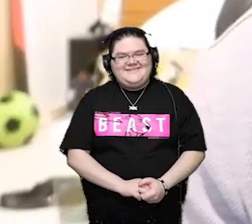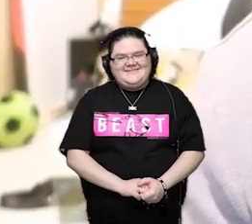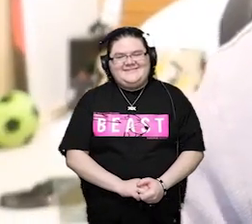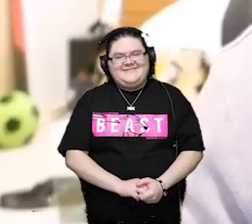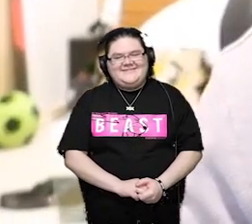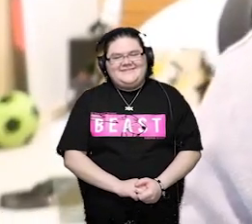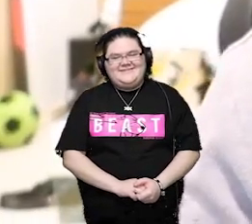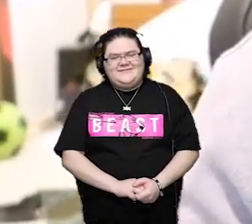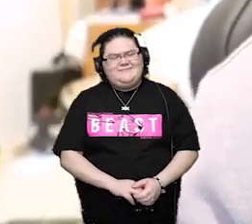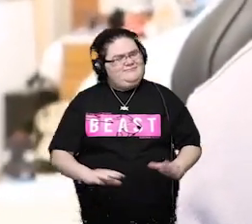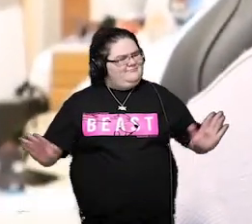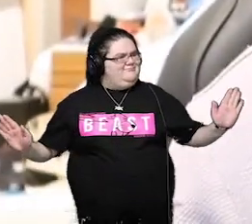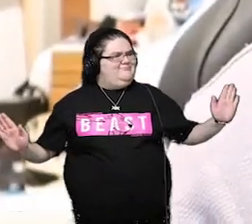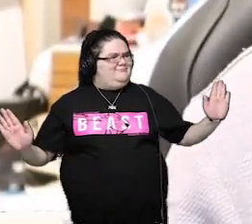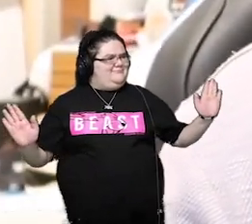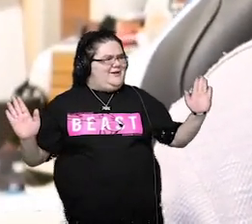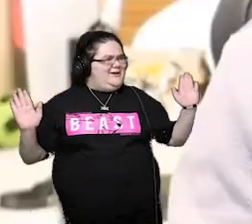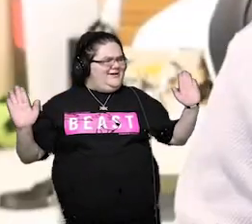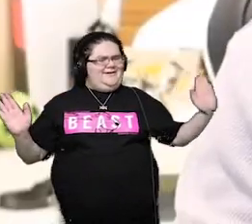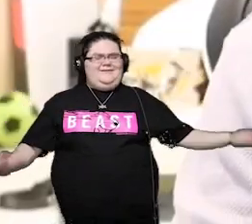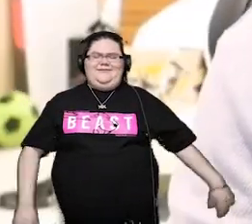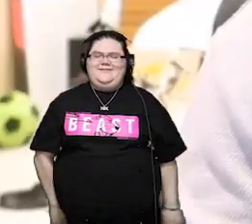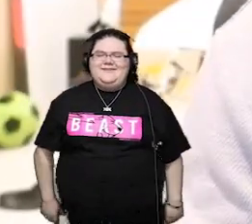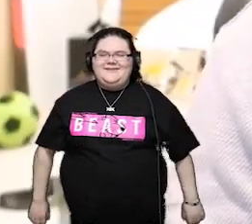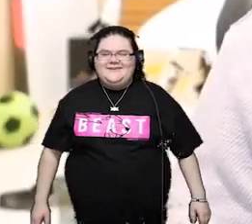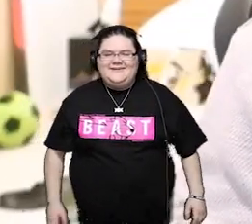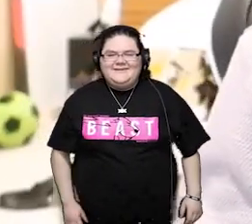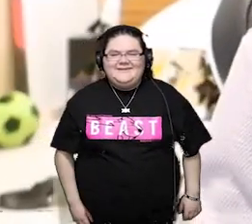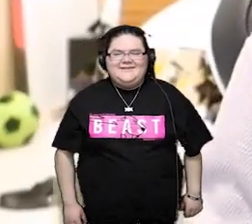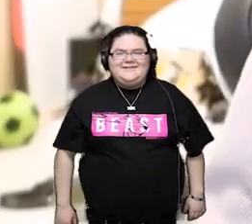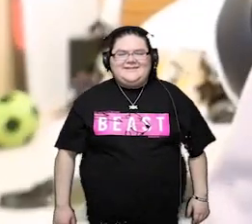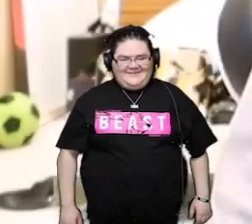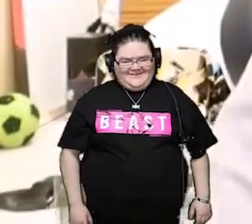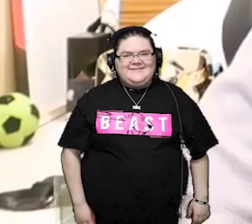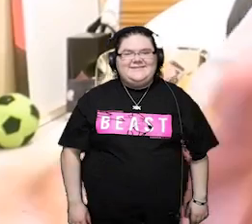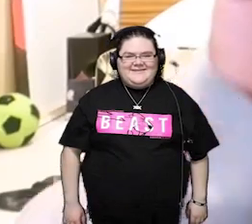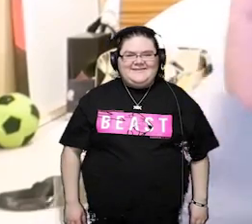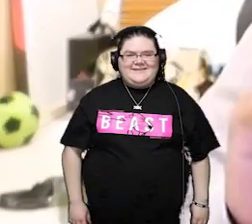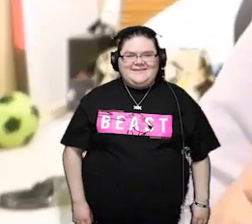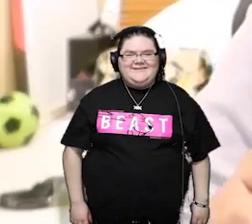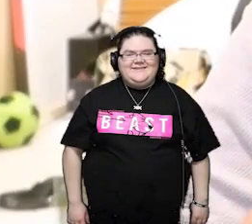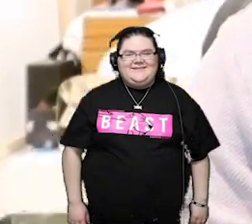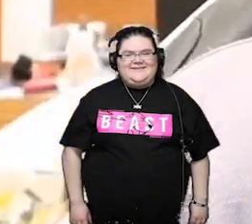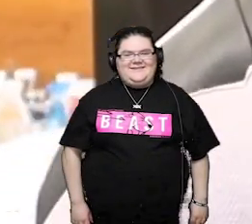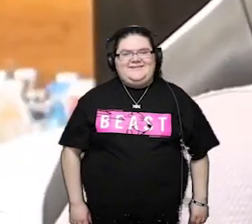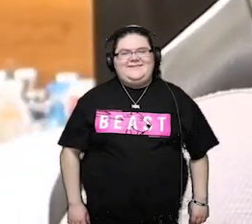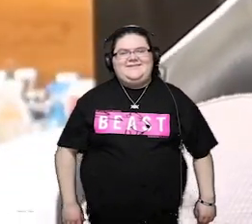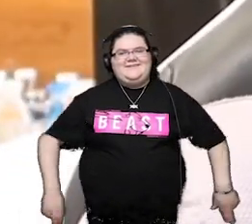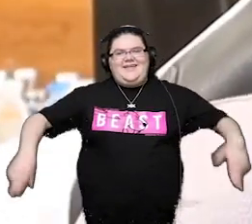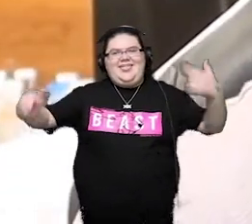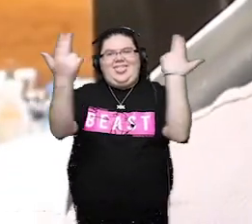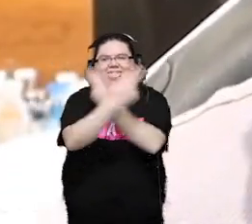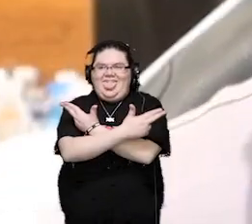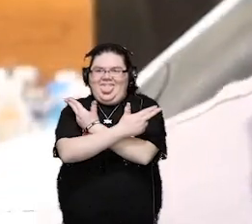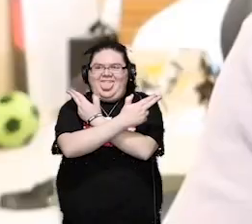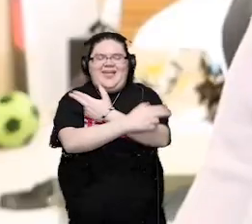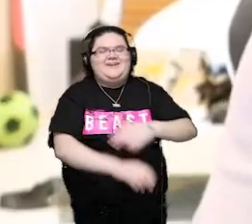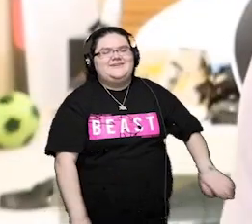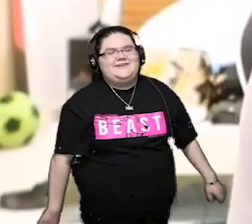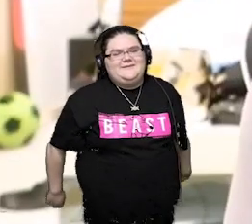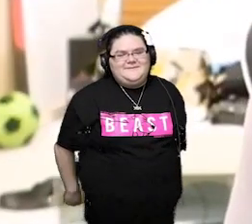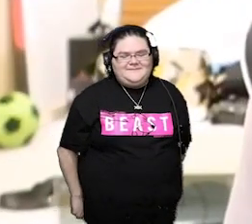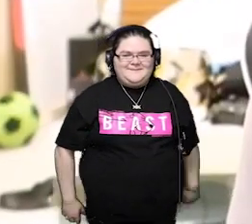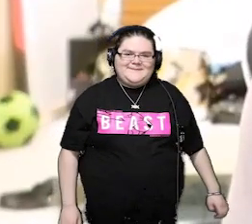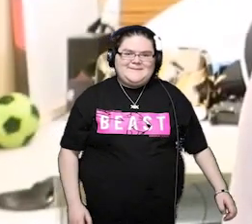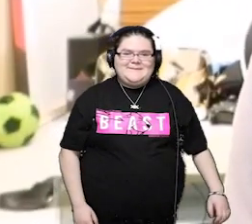are 59p, cheap as chips. If you could buy one of them, that would be sick. If you could buy both of them, that would be insane. And